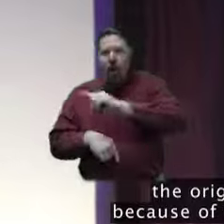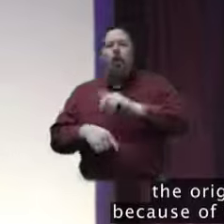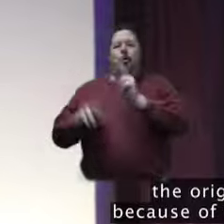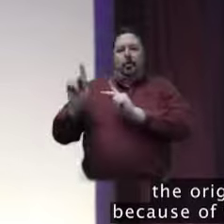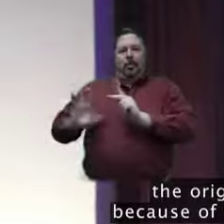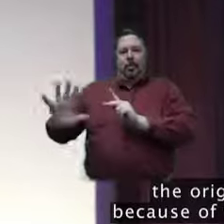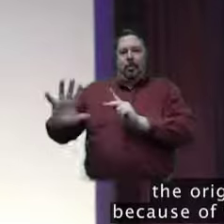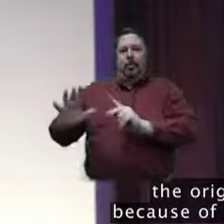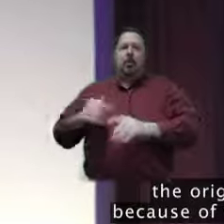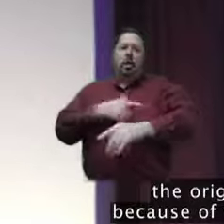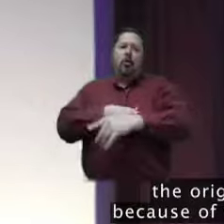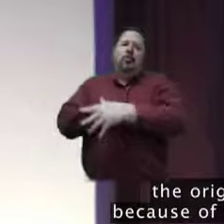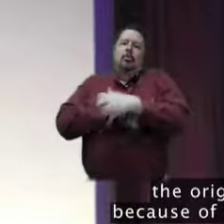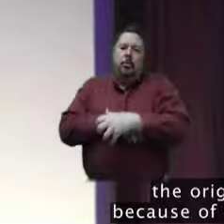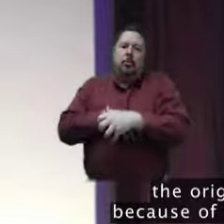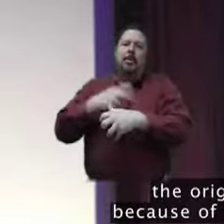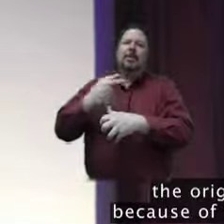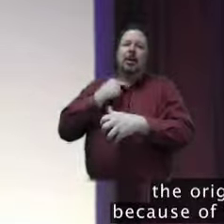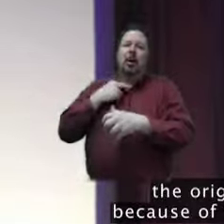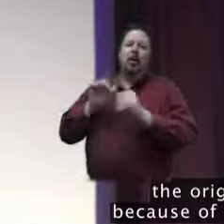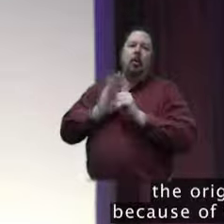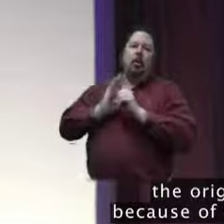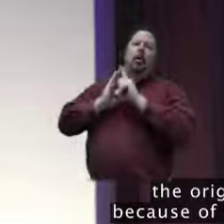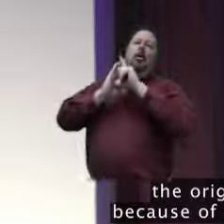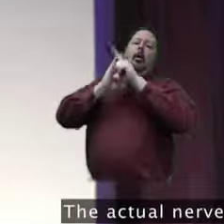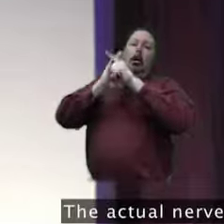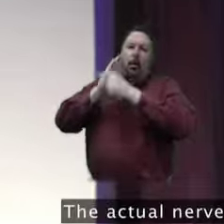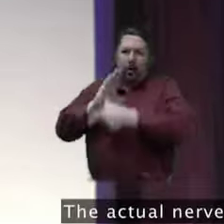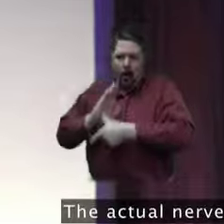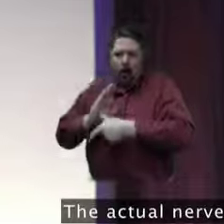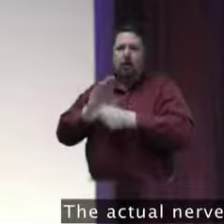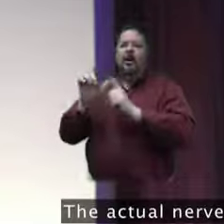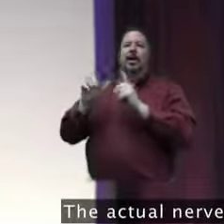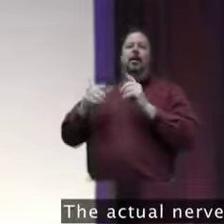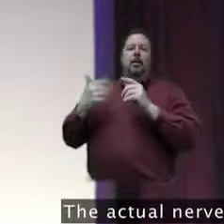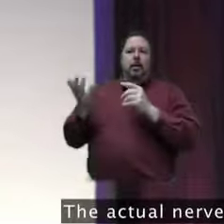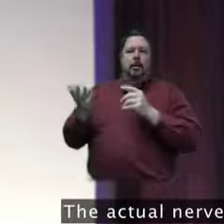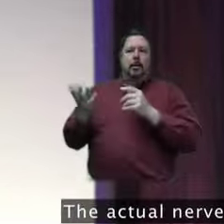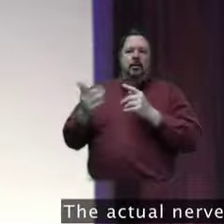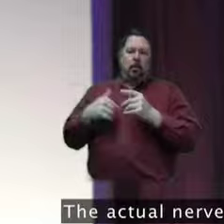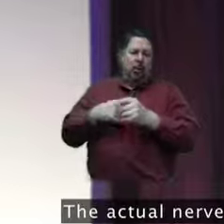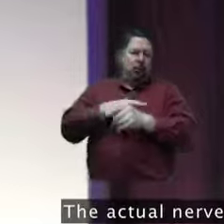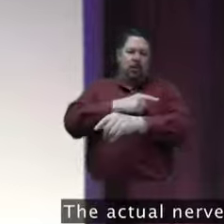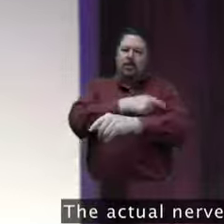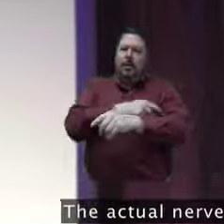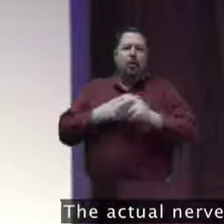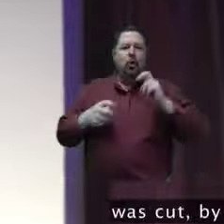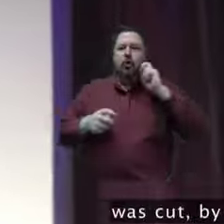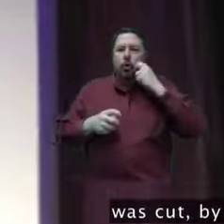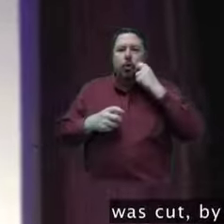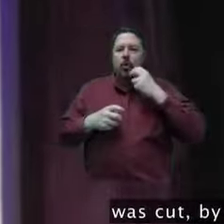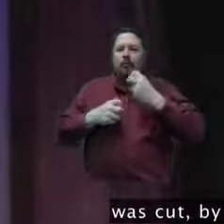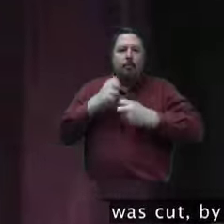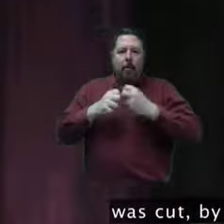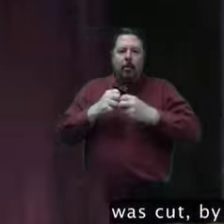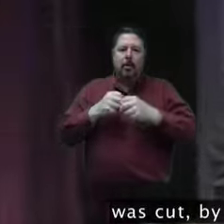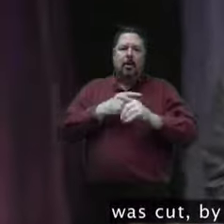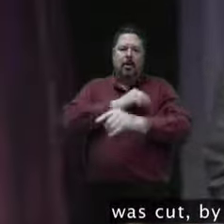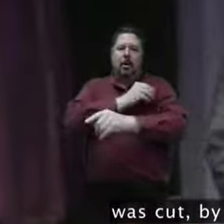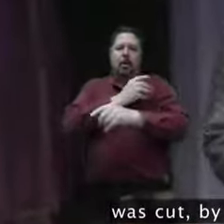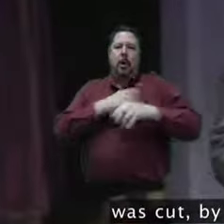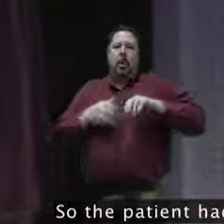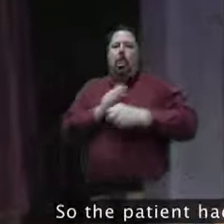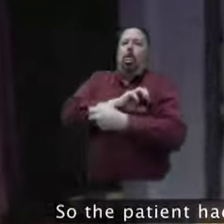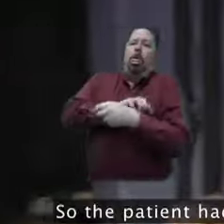the original arm was paralyzed because of a peripheral nerve injury. The actual nerve supplying the arm was severed, was